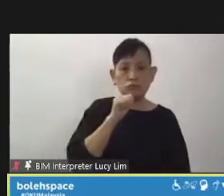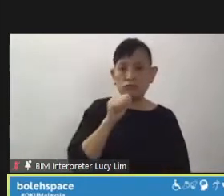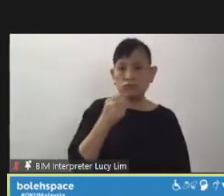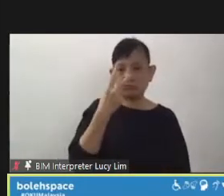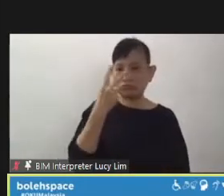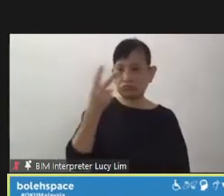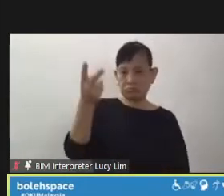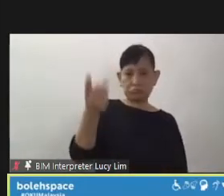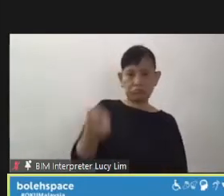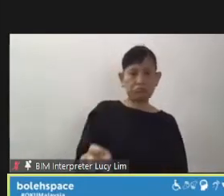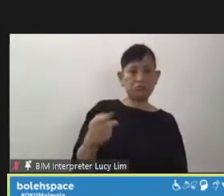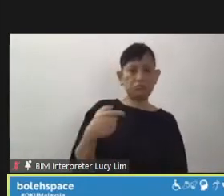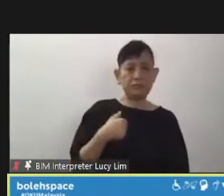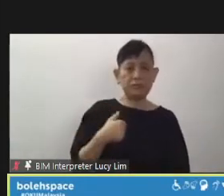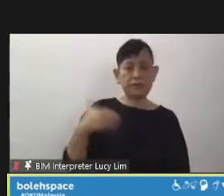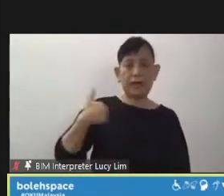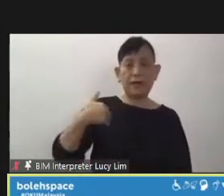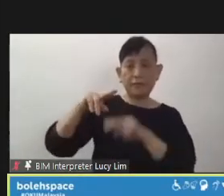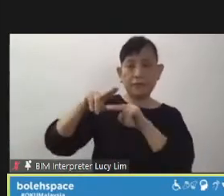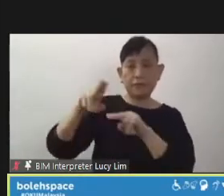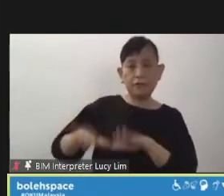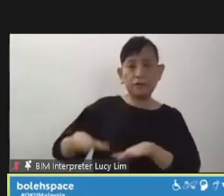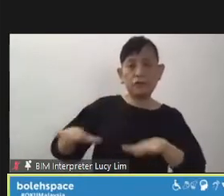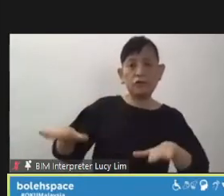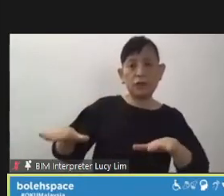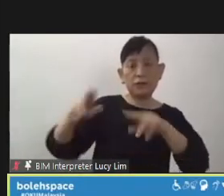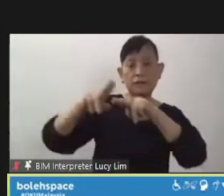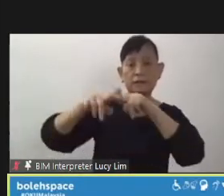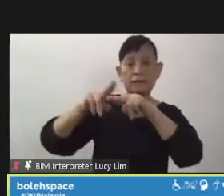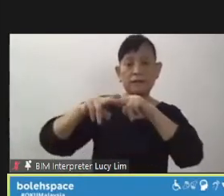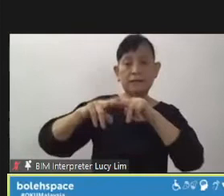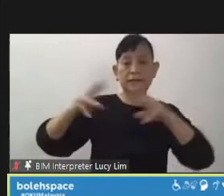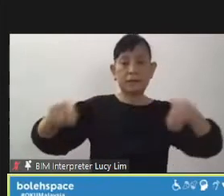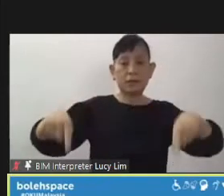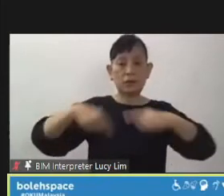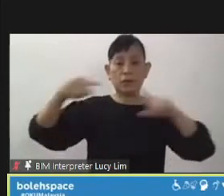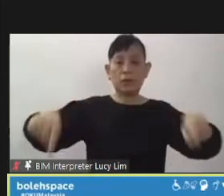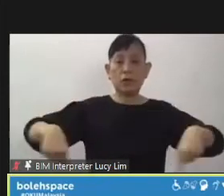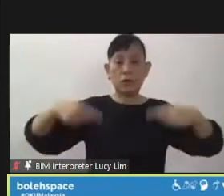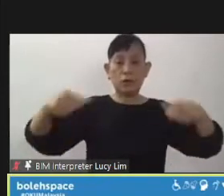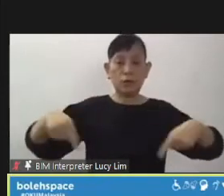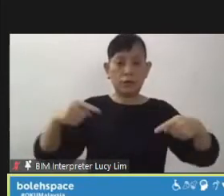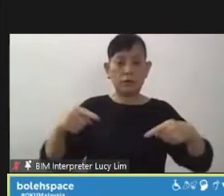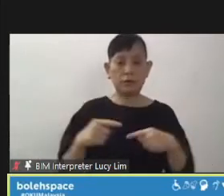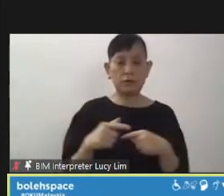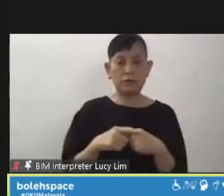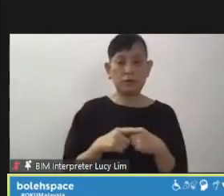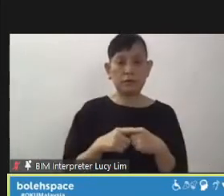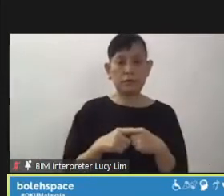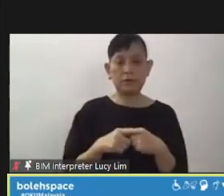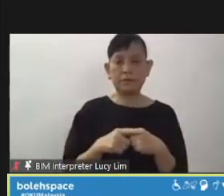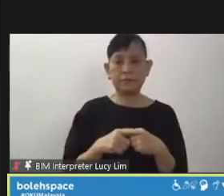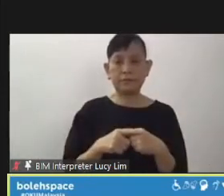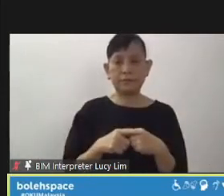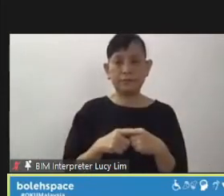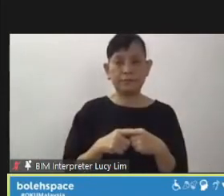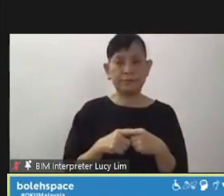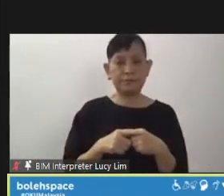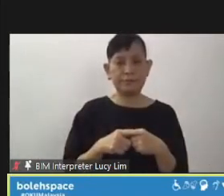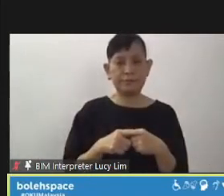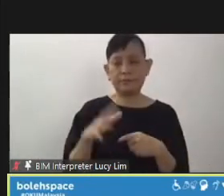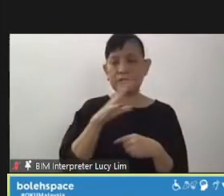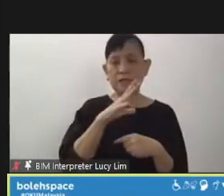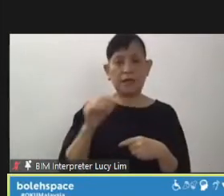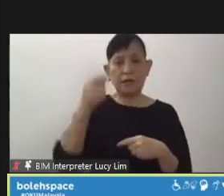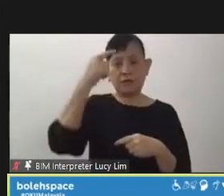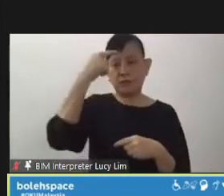disability. There's a child seated in a wheelchair. It is in grayscale except for the blue essence of the